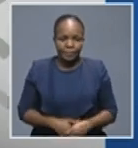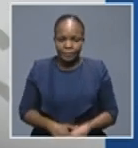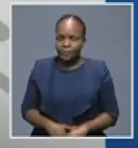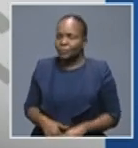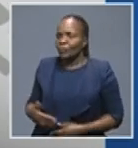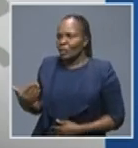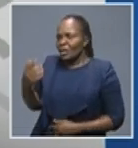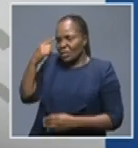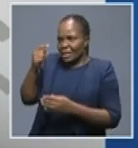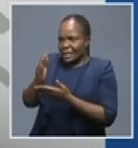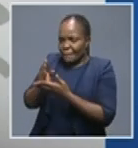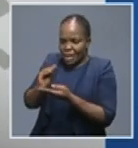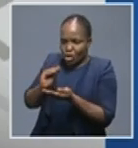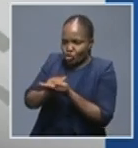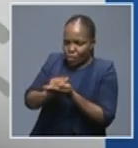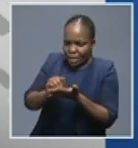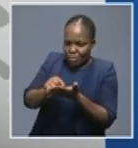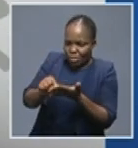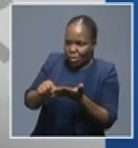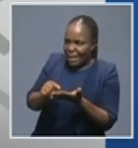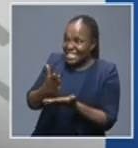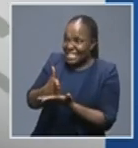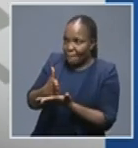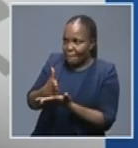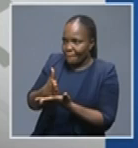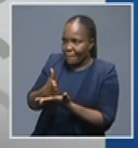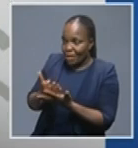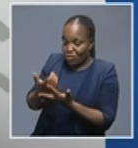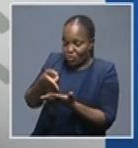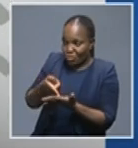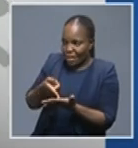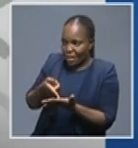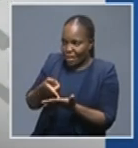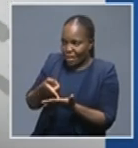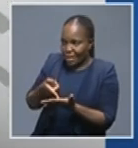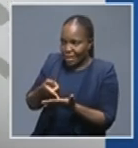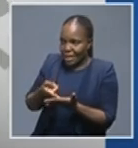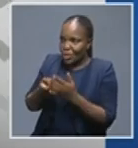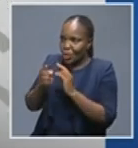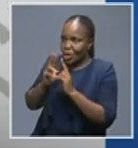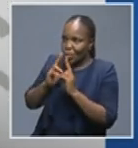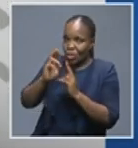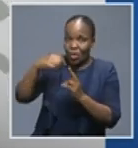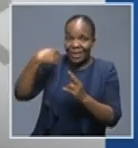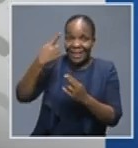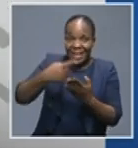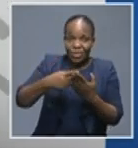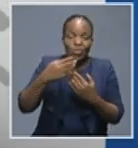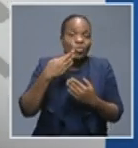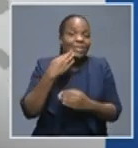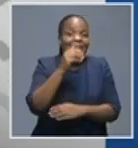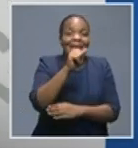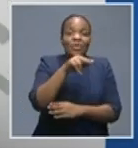that some of the recommendations from this engagement would be discussed at the next week's AU summit?